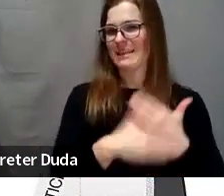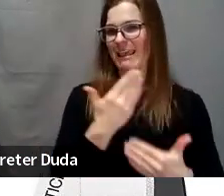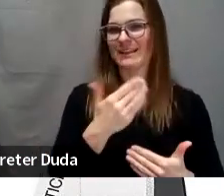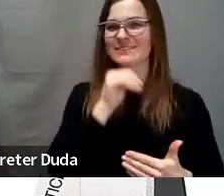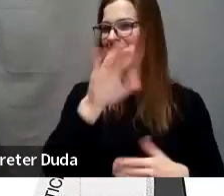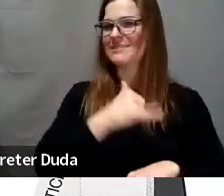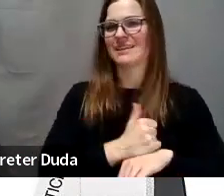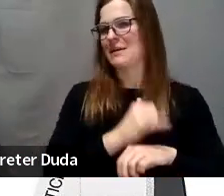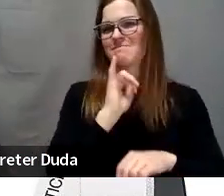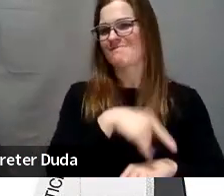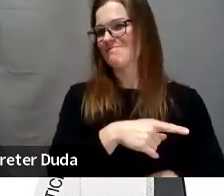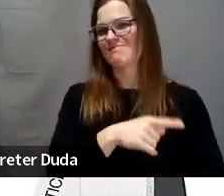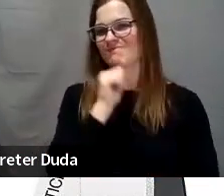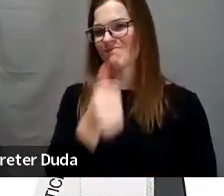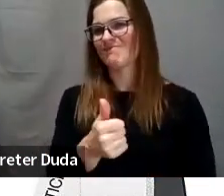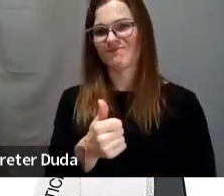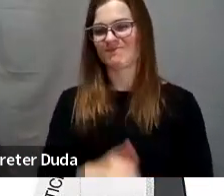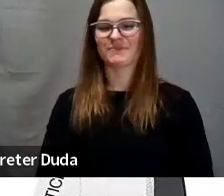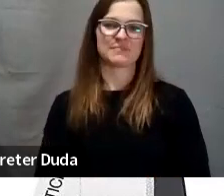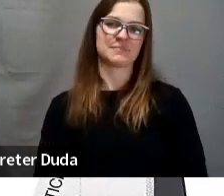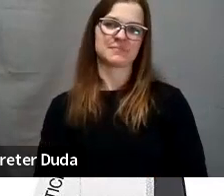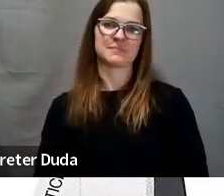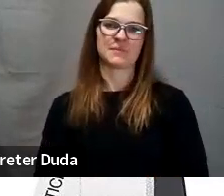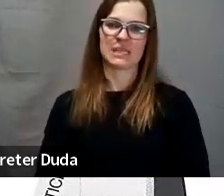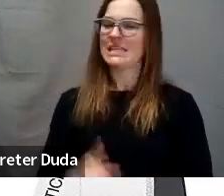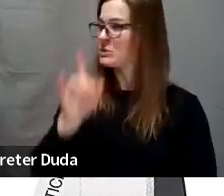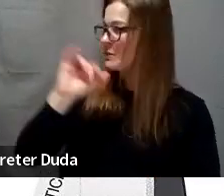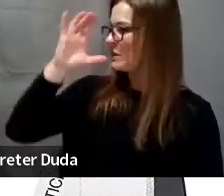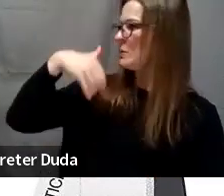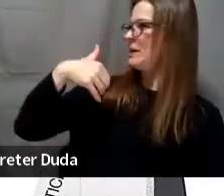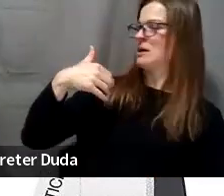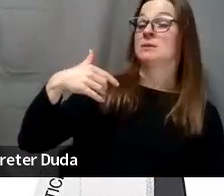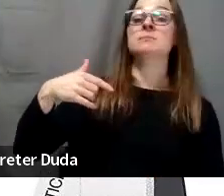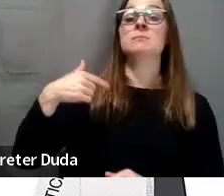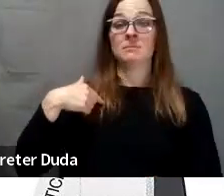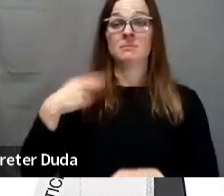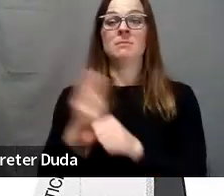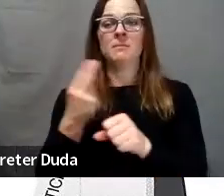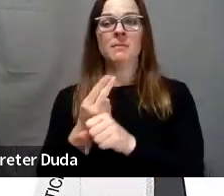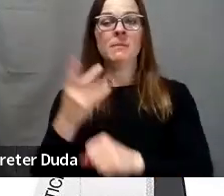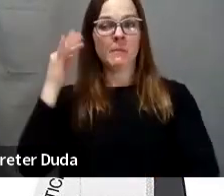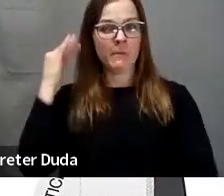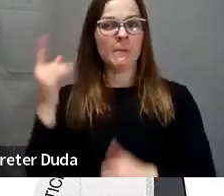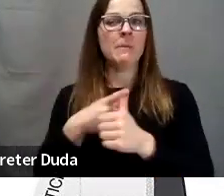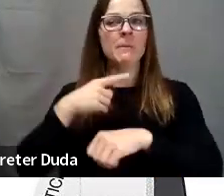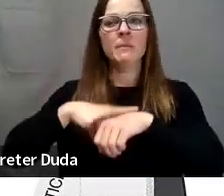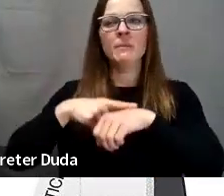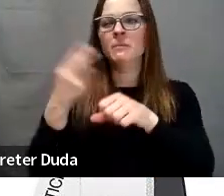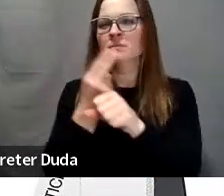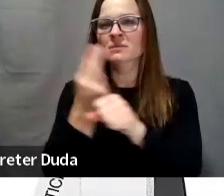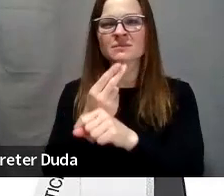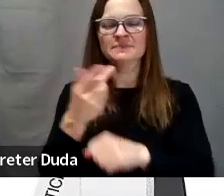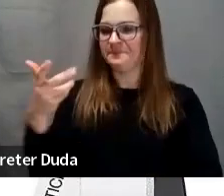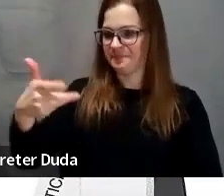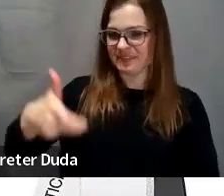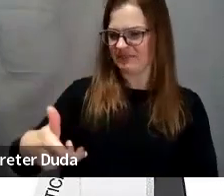set up for people with left hand who are left-handed. Which is so weird. But yeah, when I first used it, like the way I was like, this is too weird.